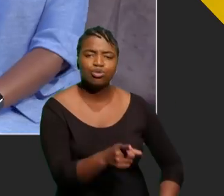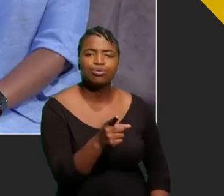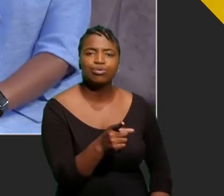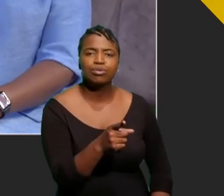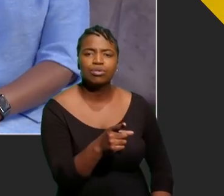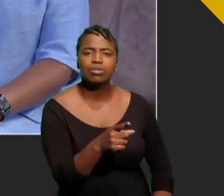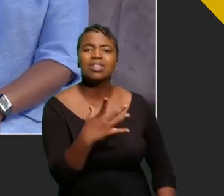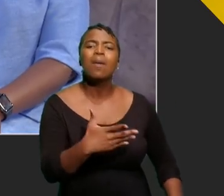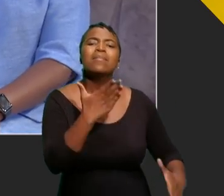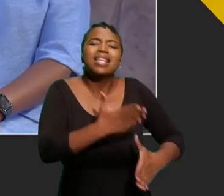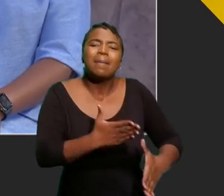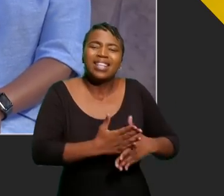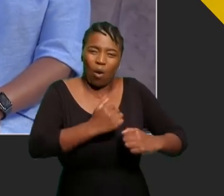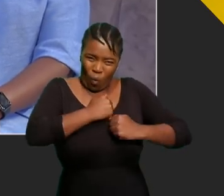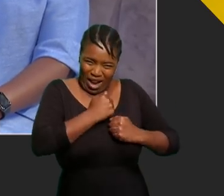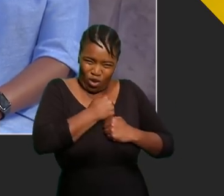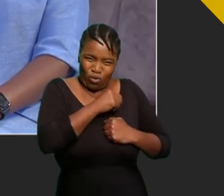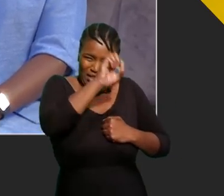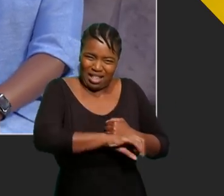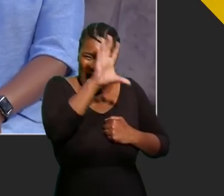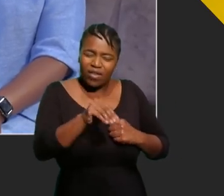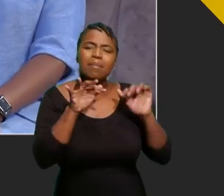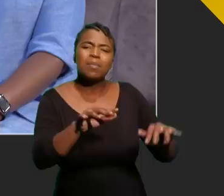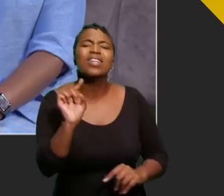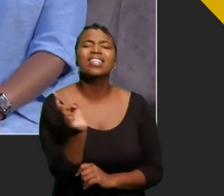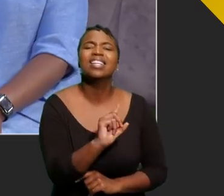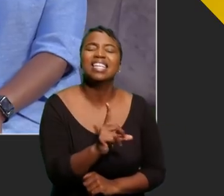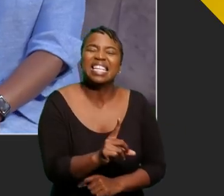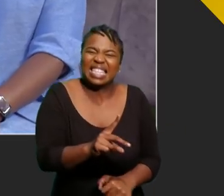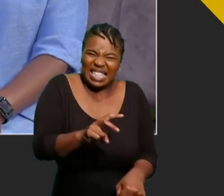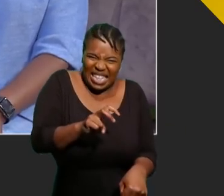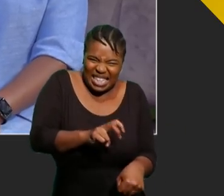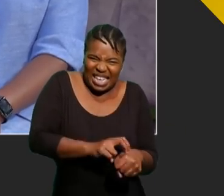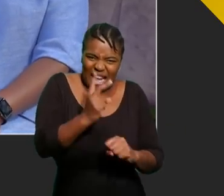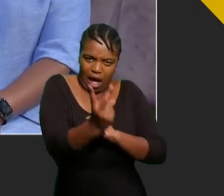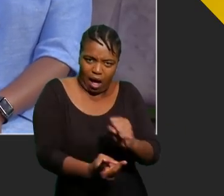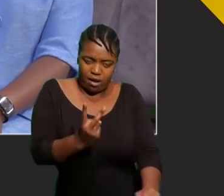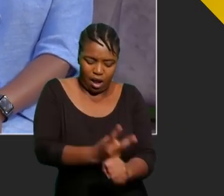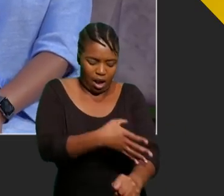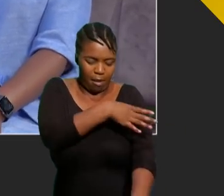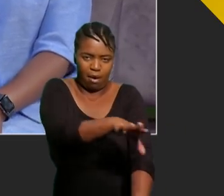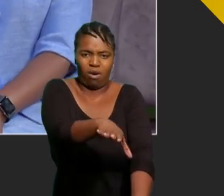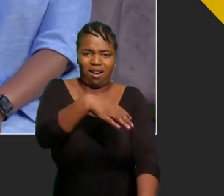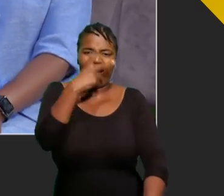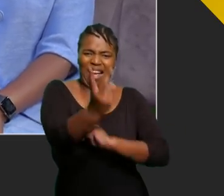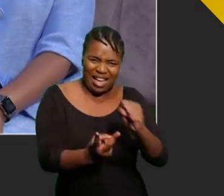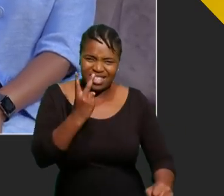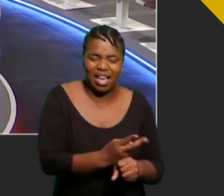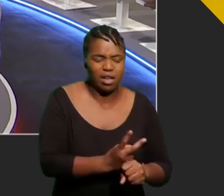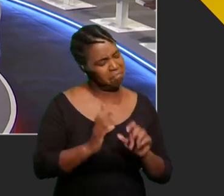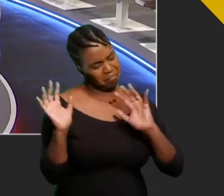What is our duty as South African citizens? We need to reclaim our power back. In fact,